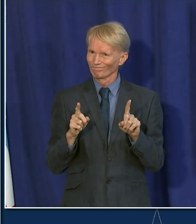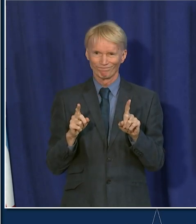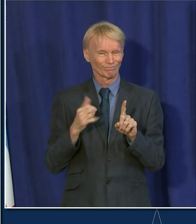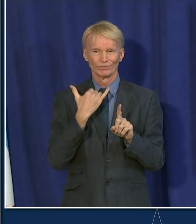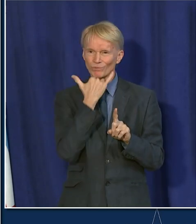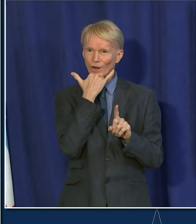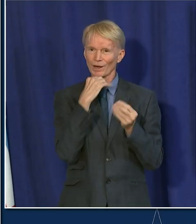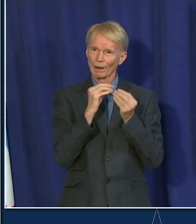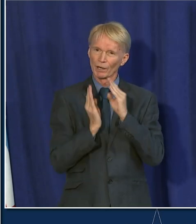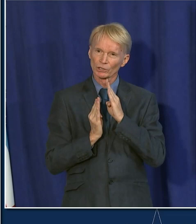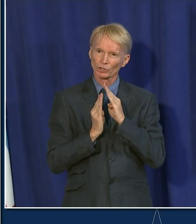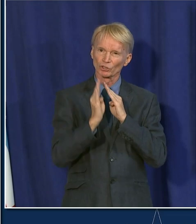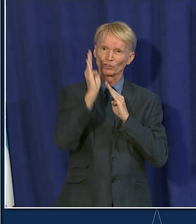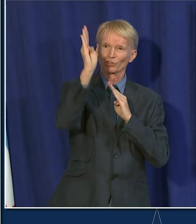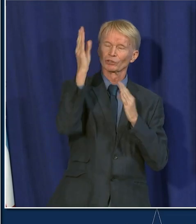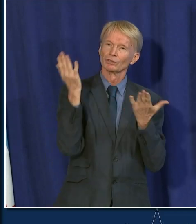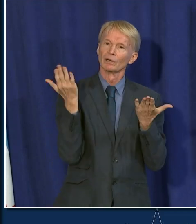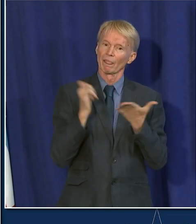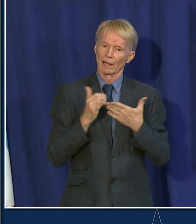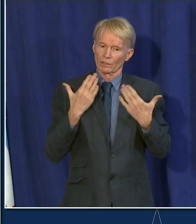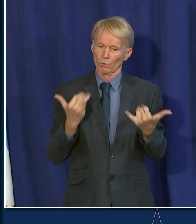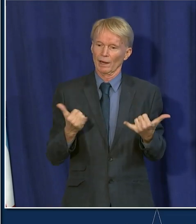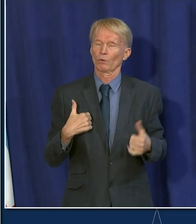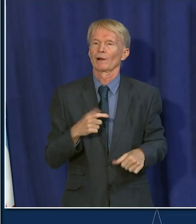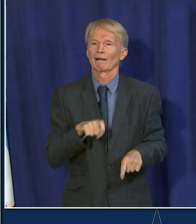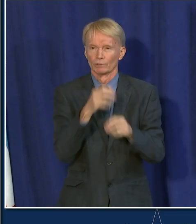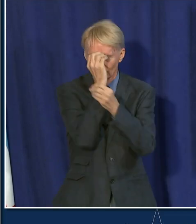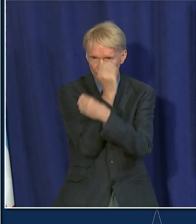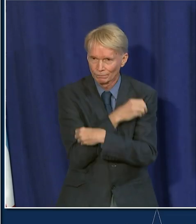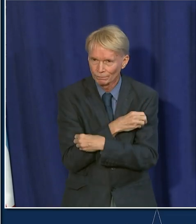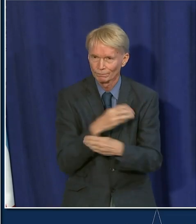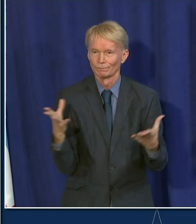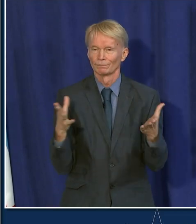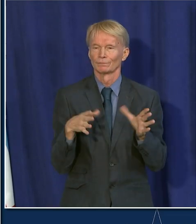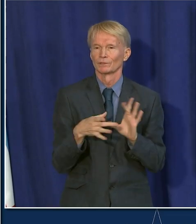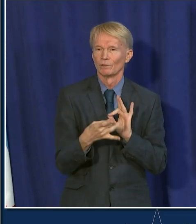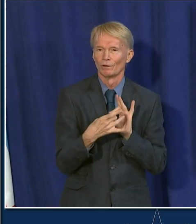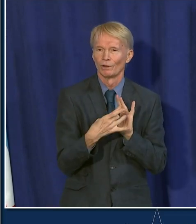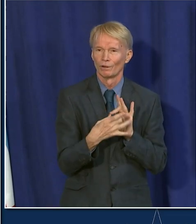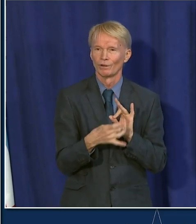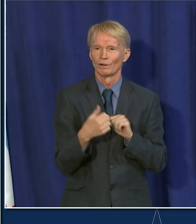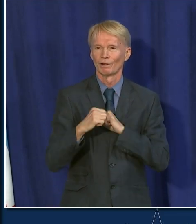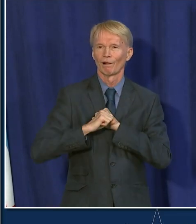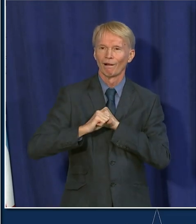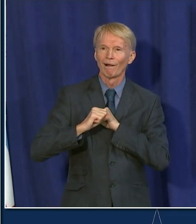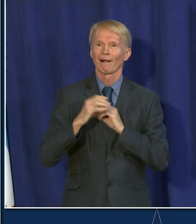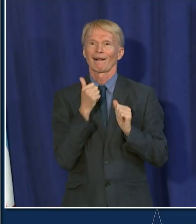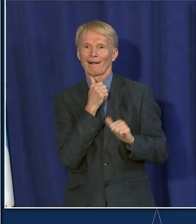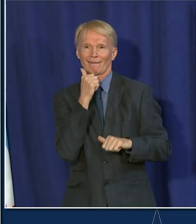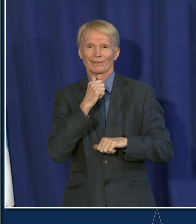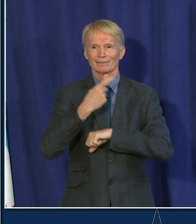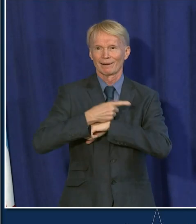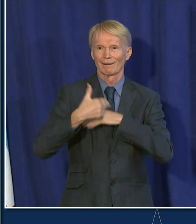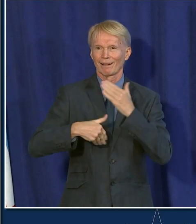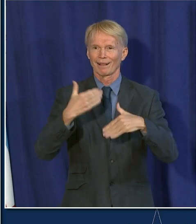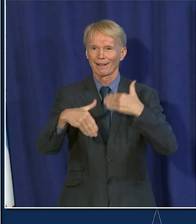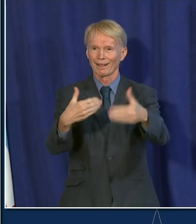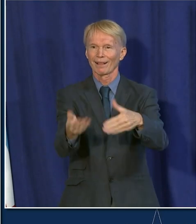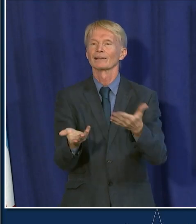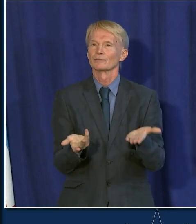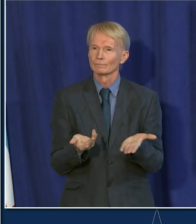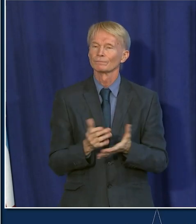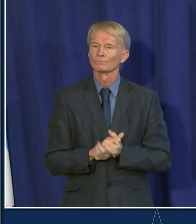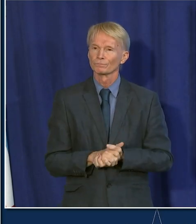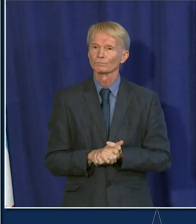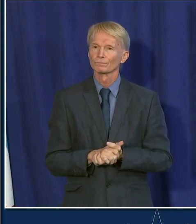direction, and that's part of why we've been sharing the news with you more frequently as we've been seeing increases. If we